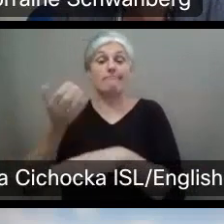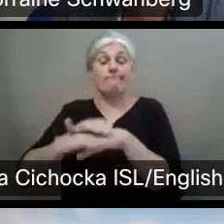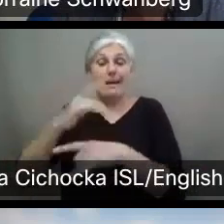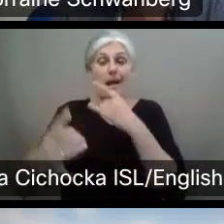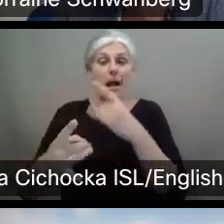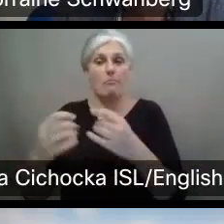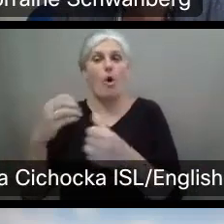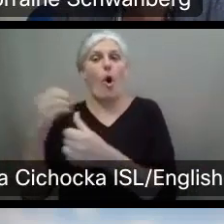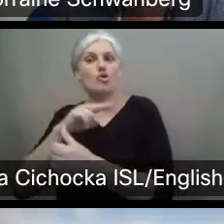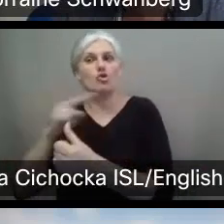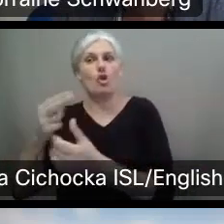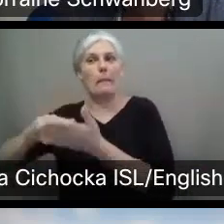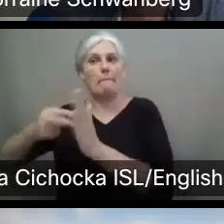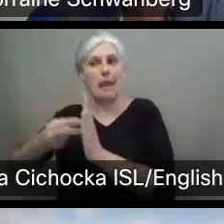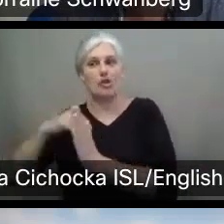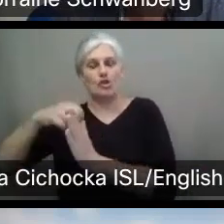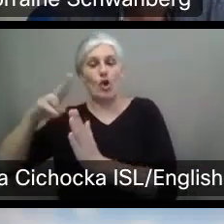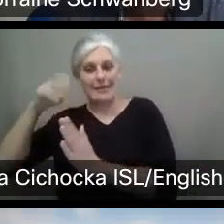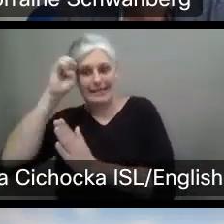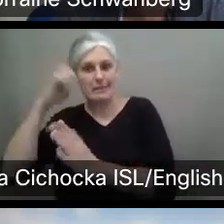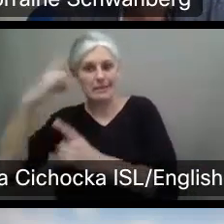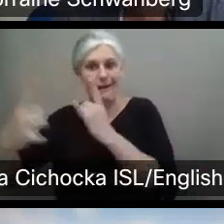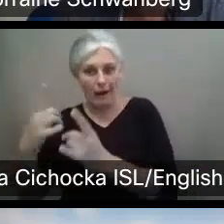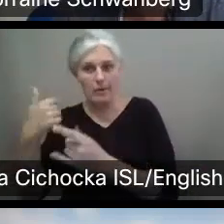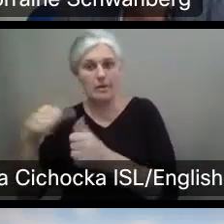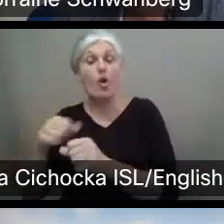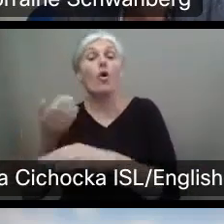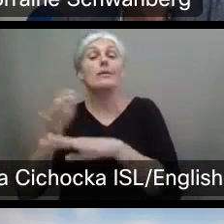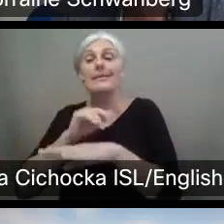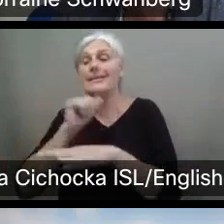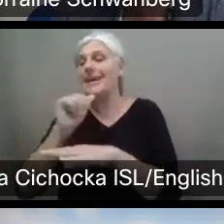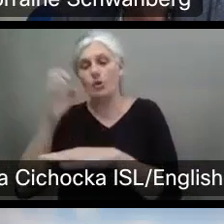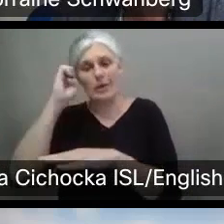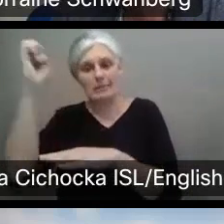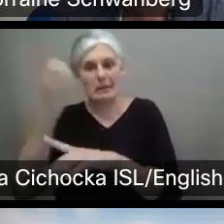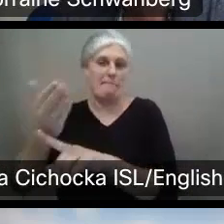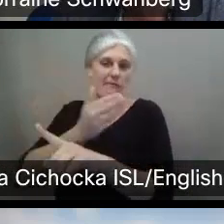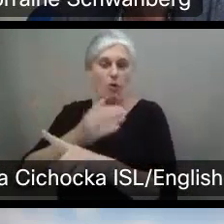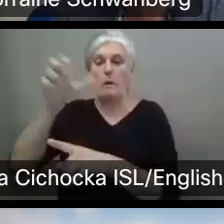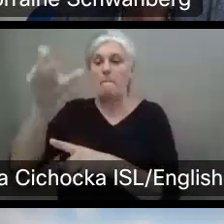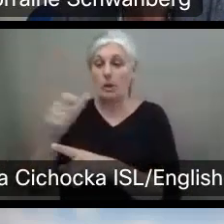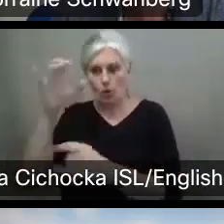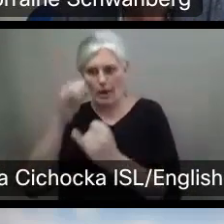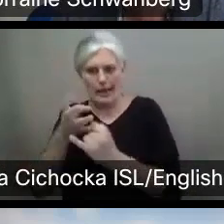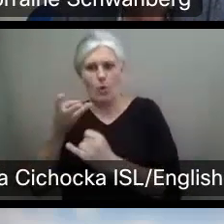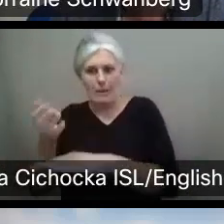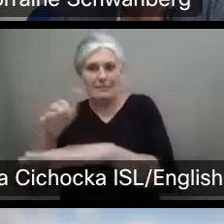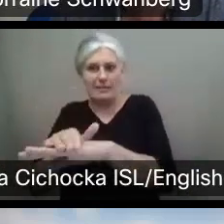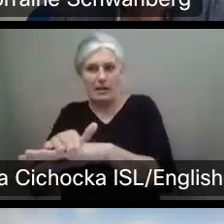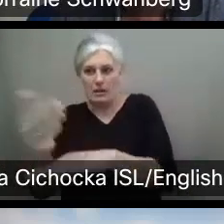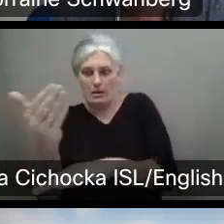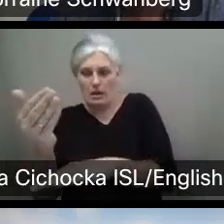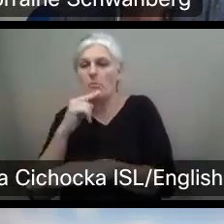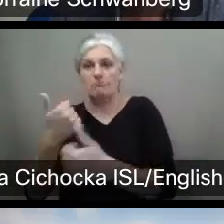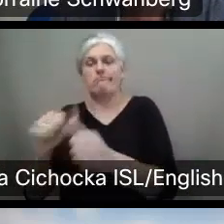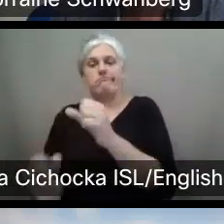an anticipated or expected death, or a death where there was no expectation that the person was likely to die in the manner or